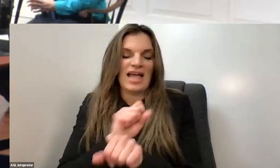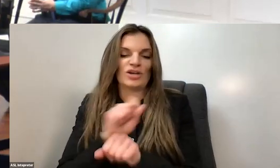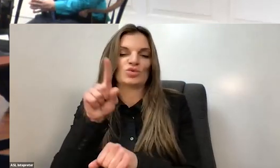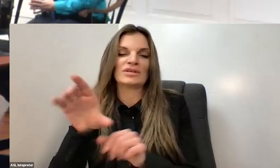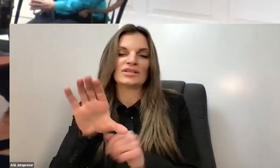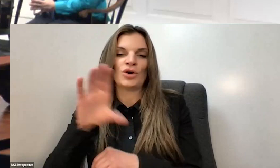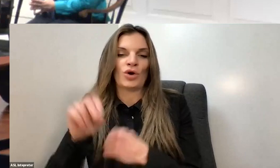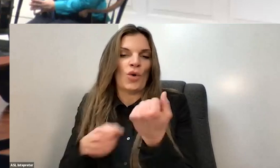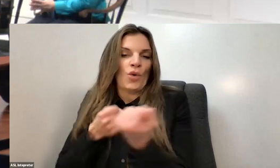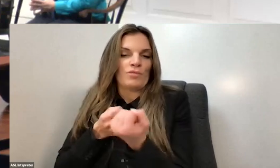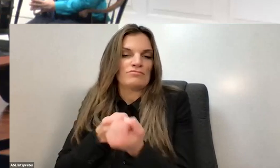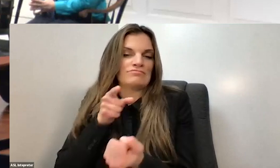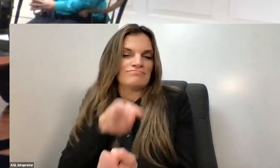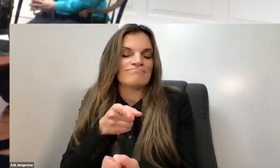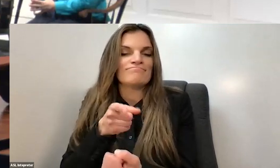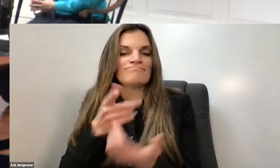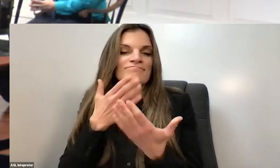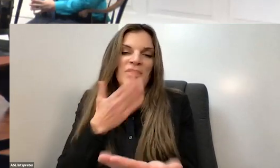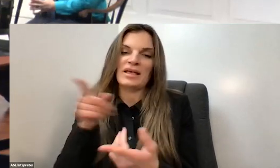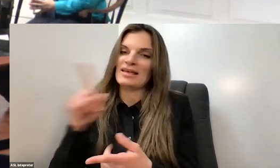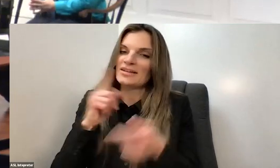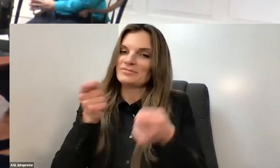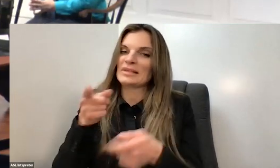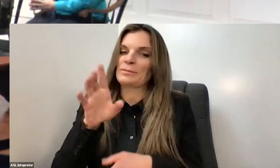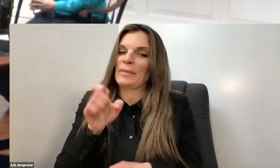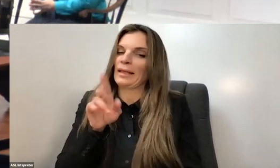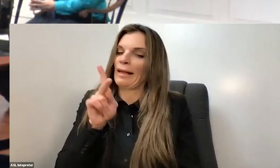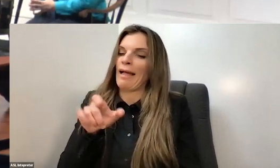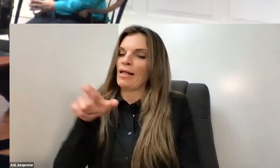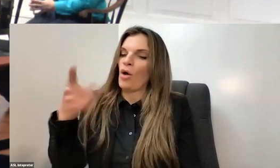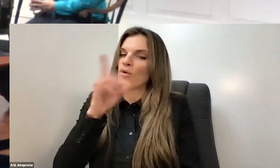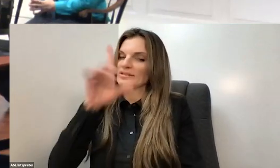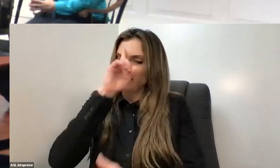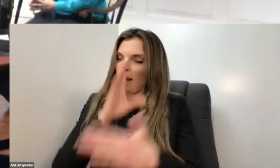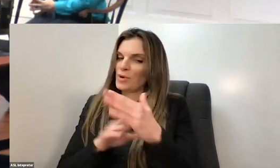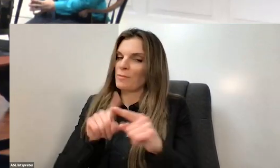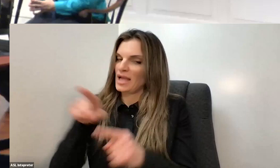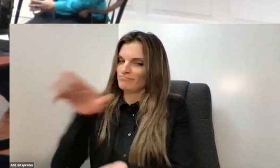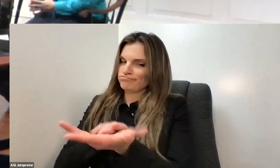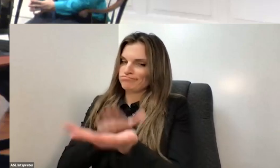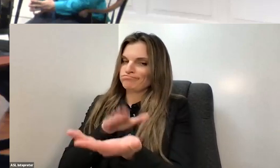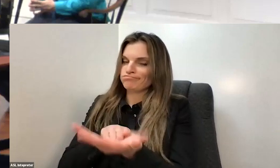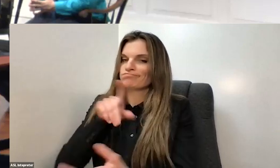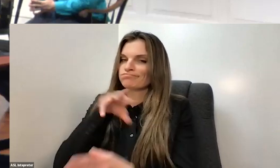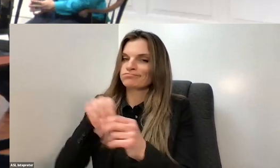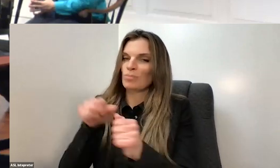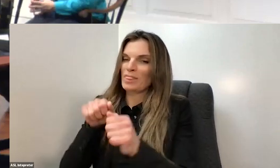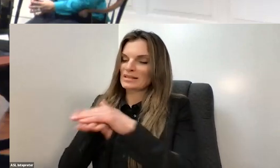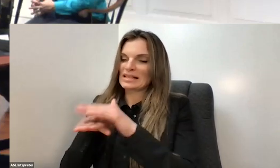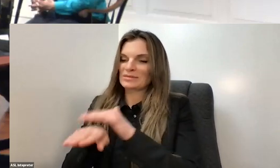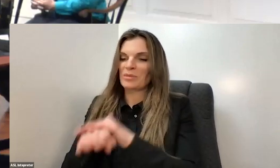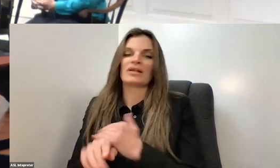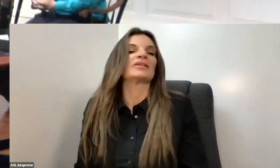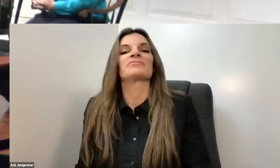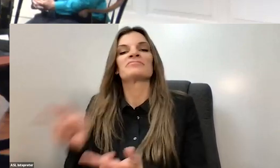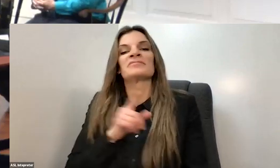And then we have another question that's been upvoted a couple of times. It's quote, the obligatory question about AI.